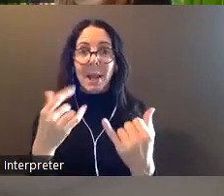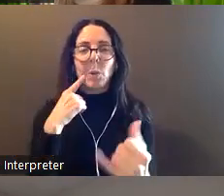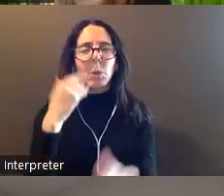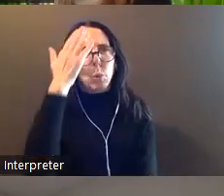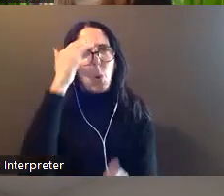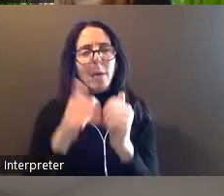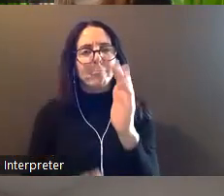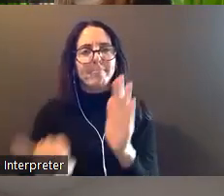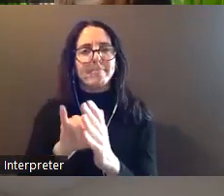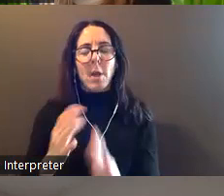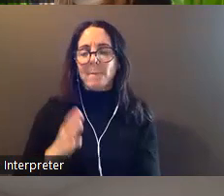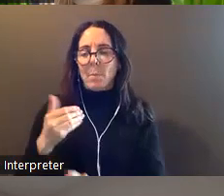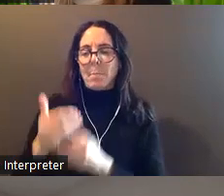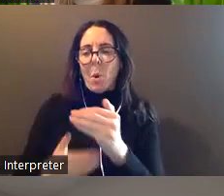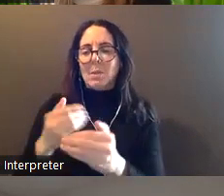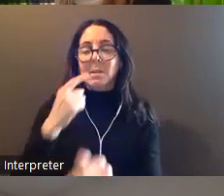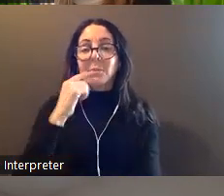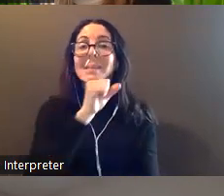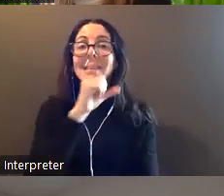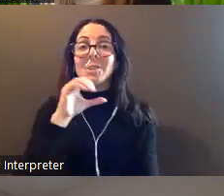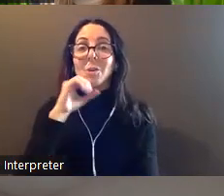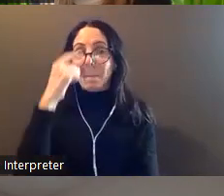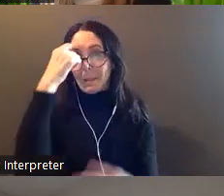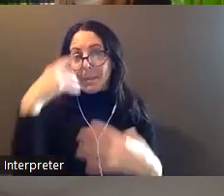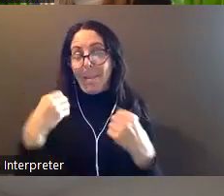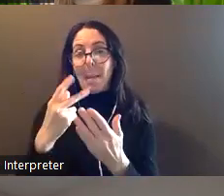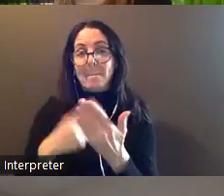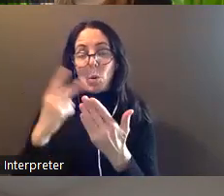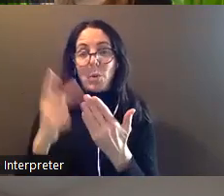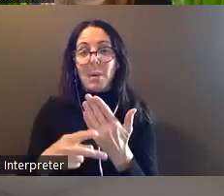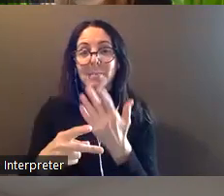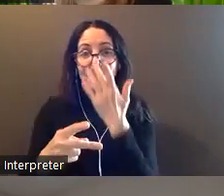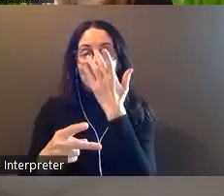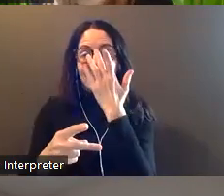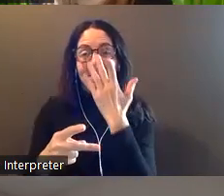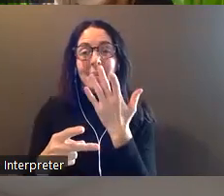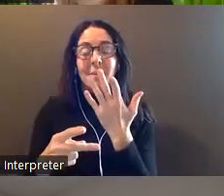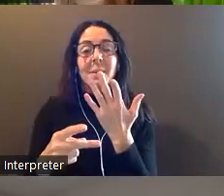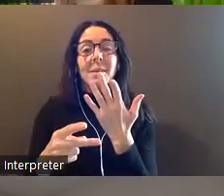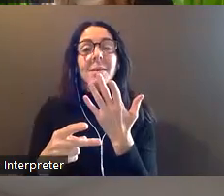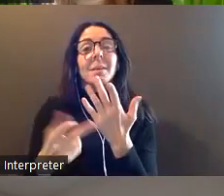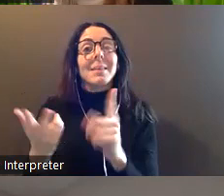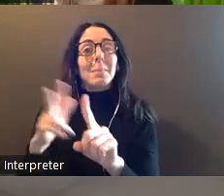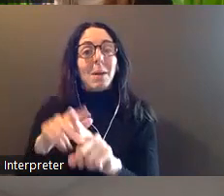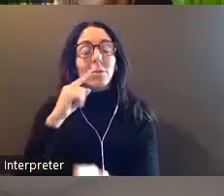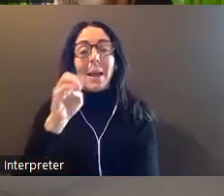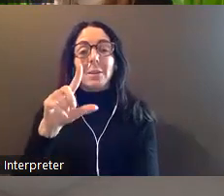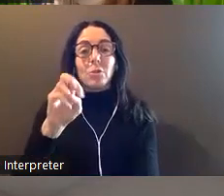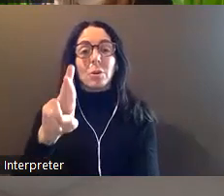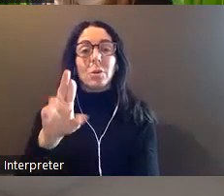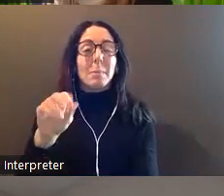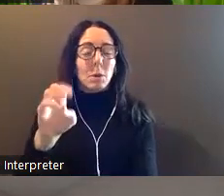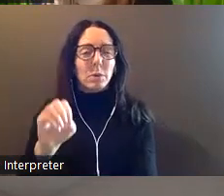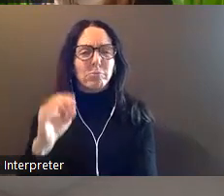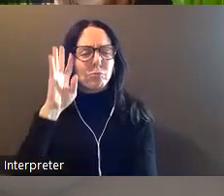a formal process for a seniors mental health program addressing elder abuse was created,